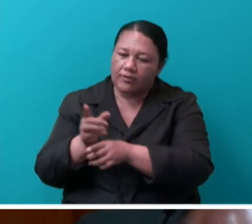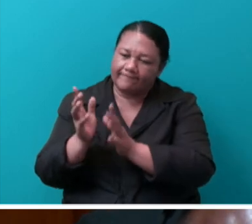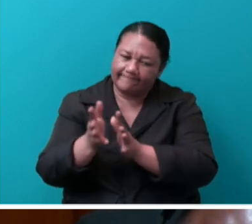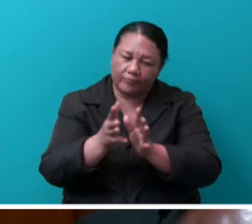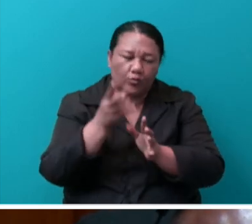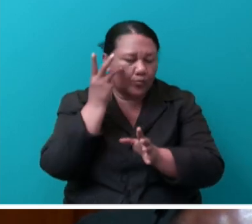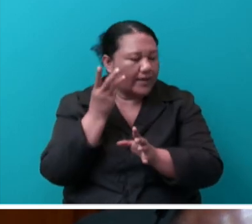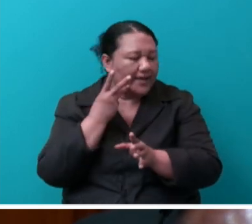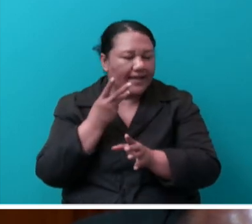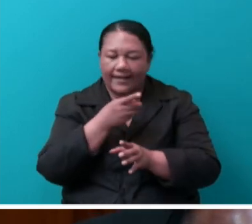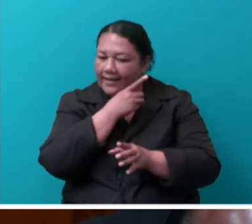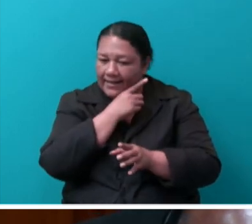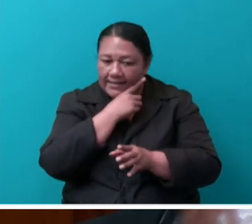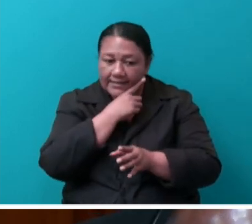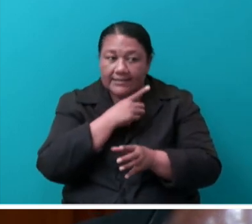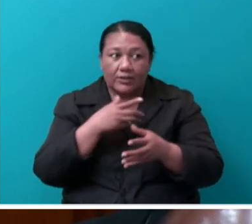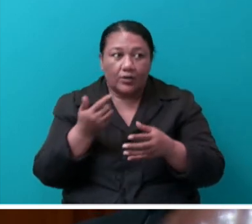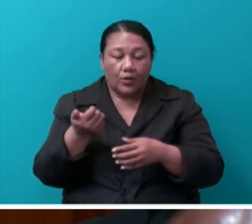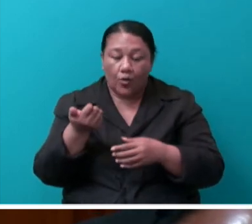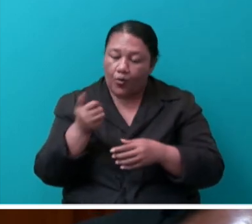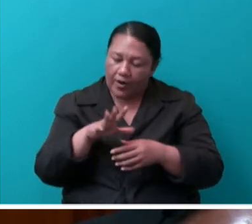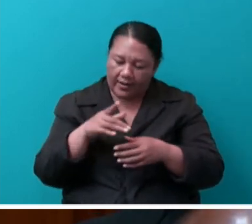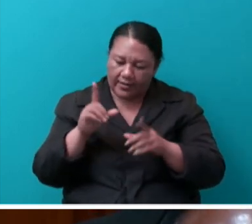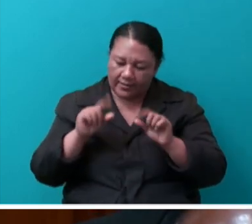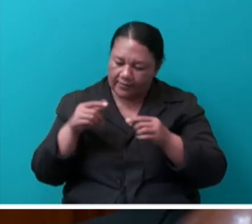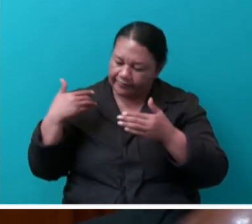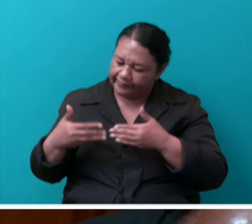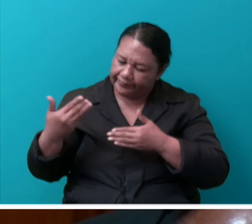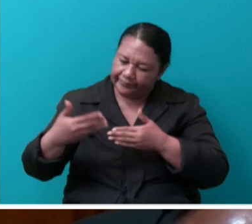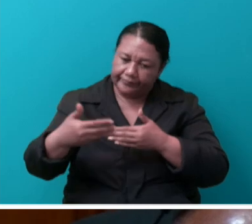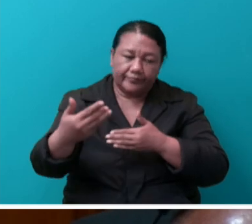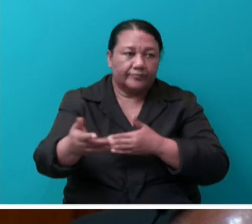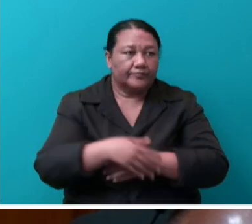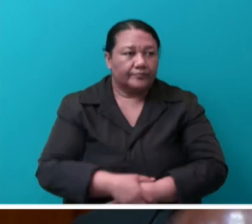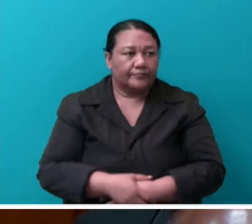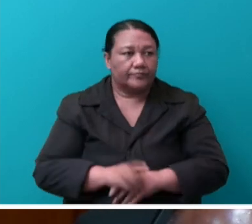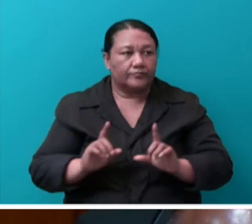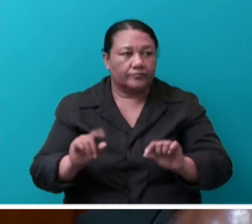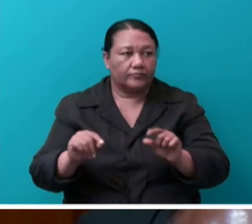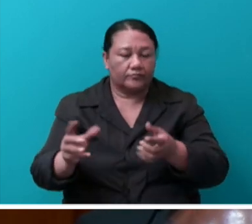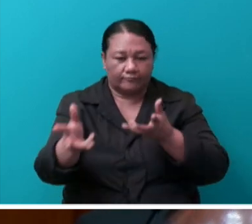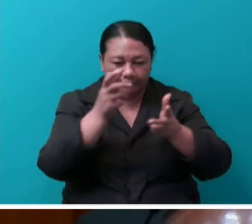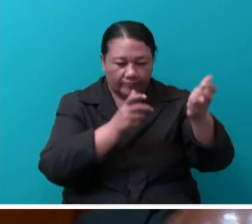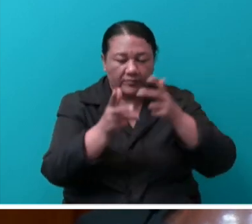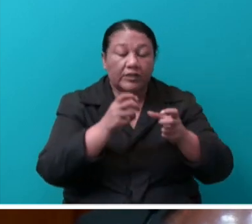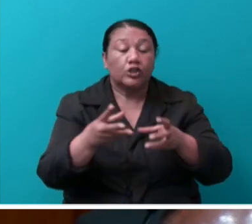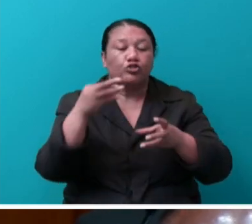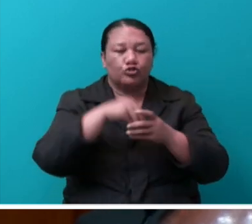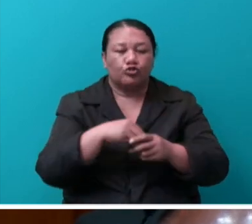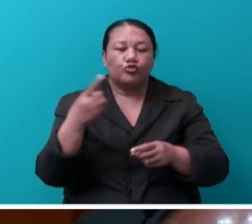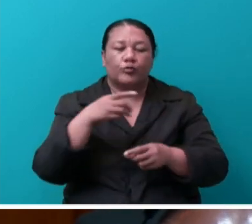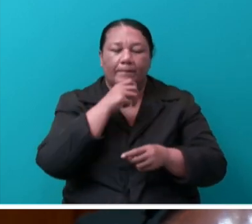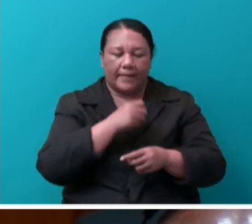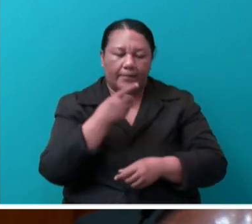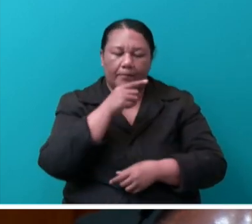done conventionally to date, Honourable Speaker, but will also include our men and boys, talking to our men and